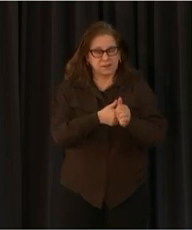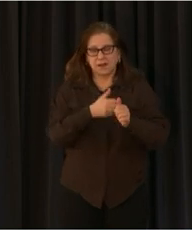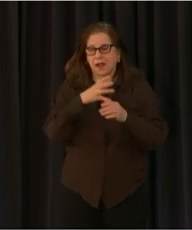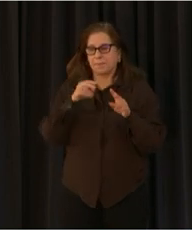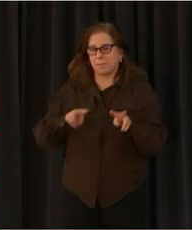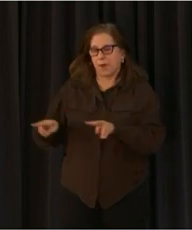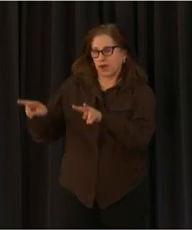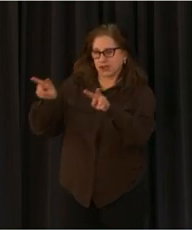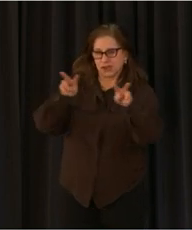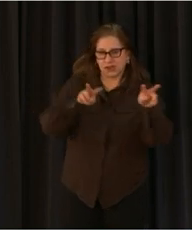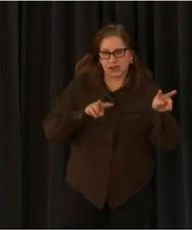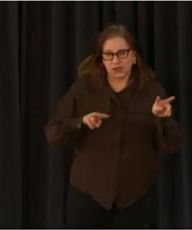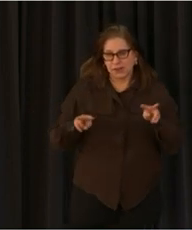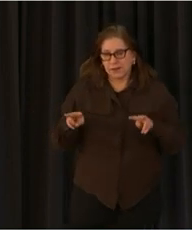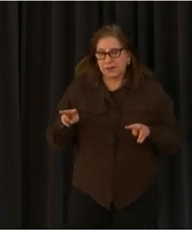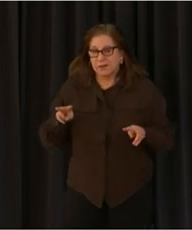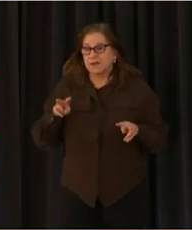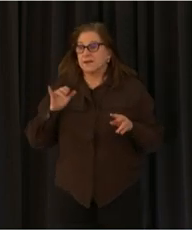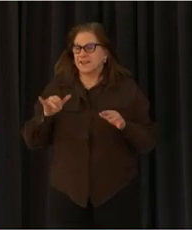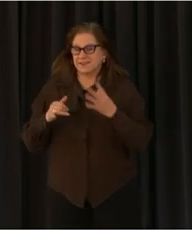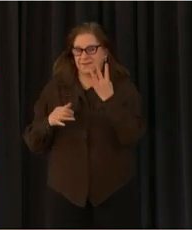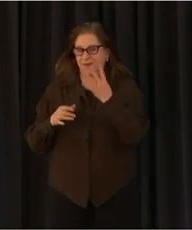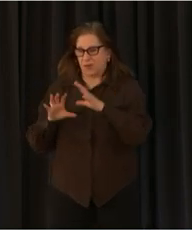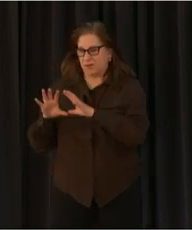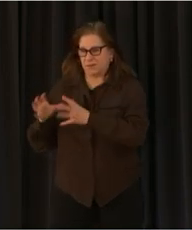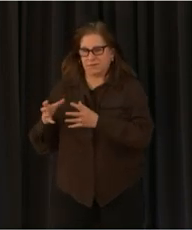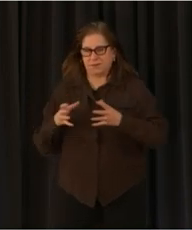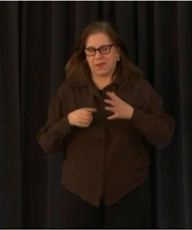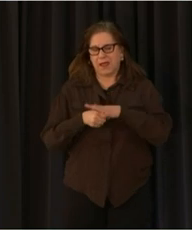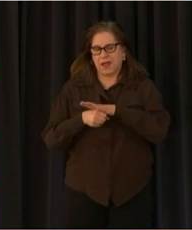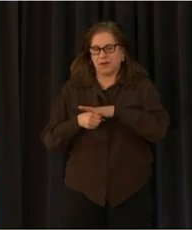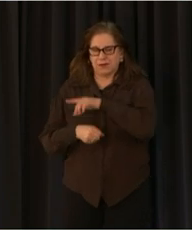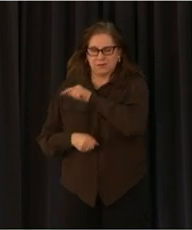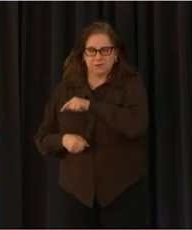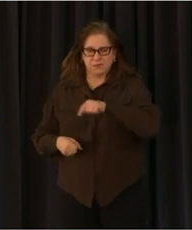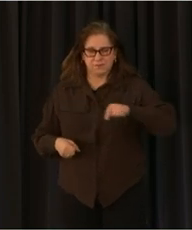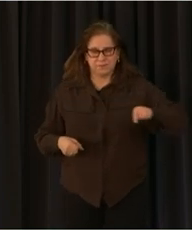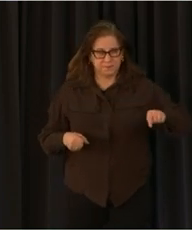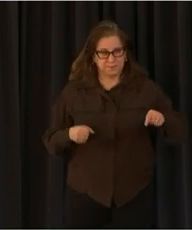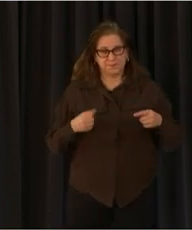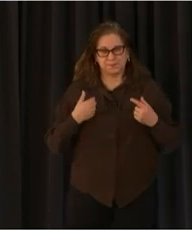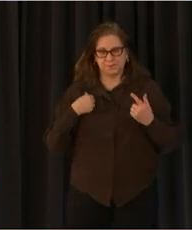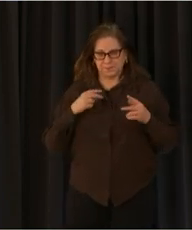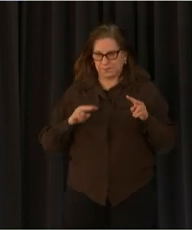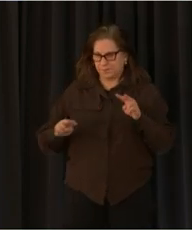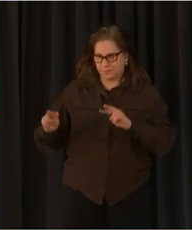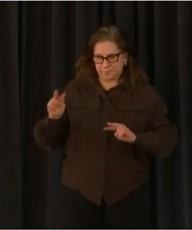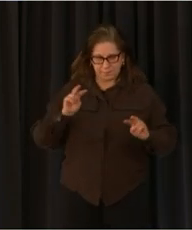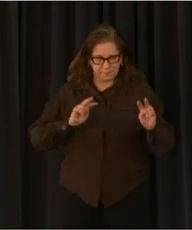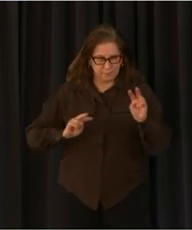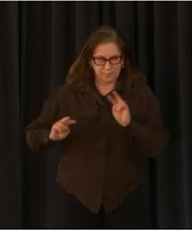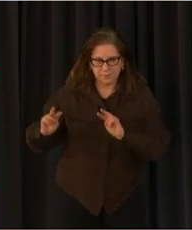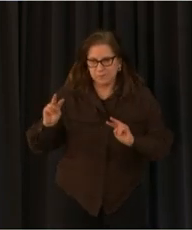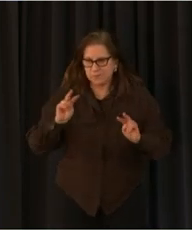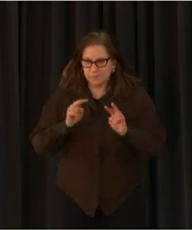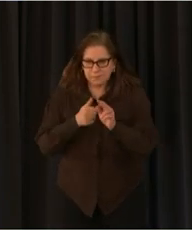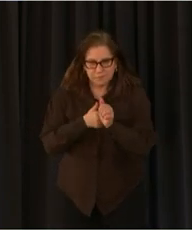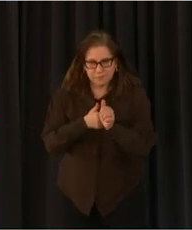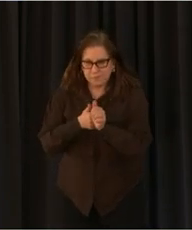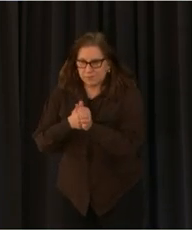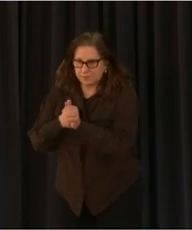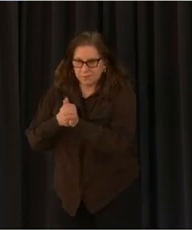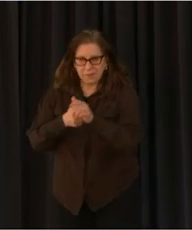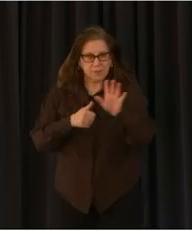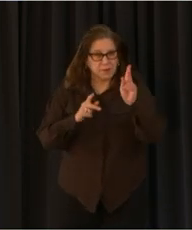monitor public adherence to helping us trace and isolate